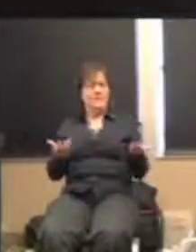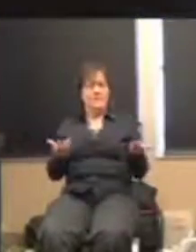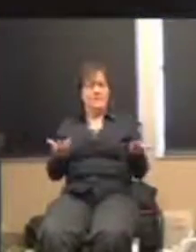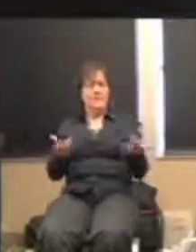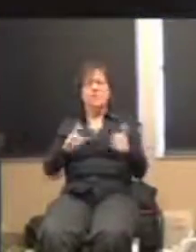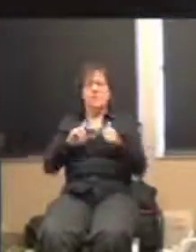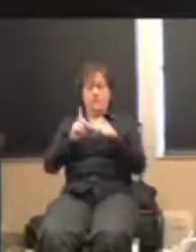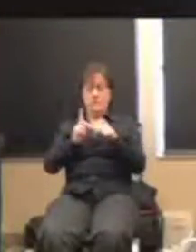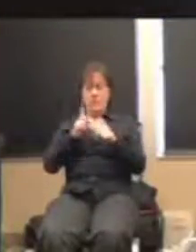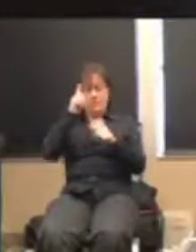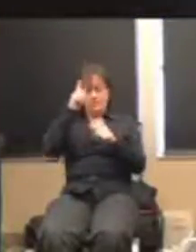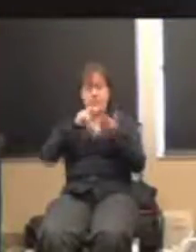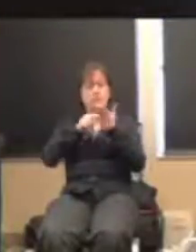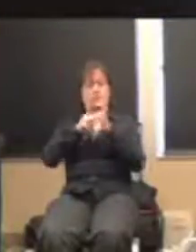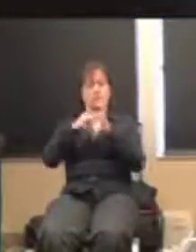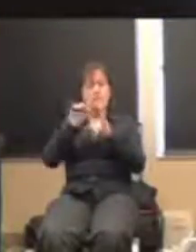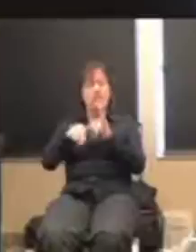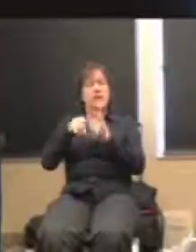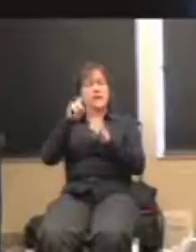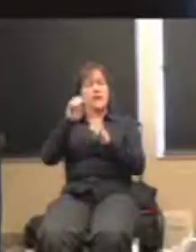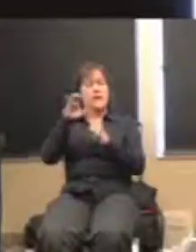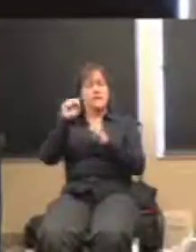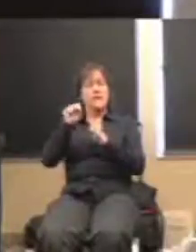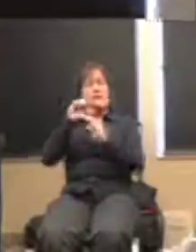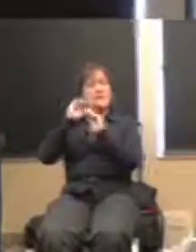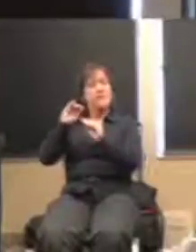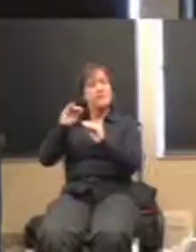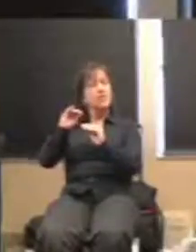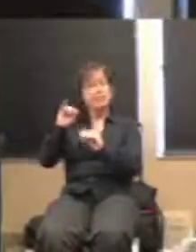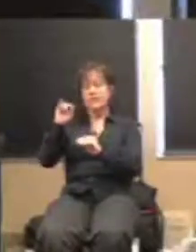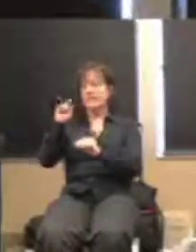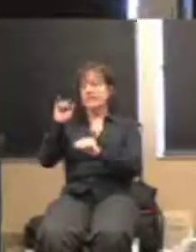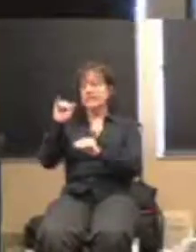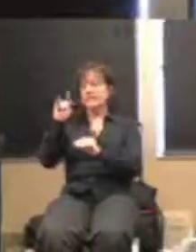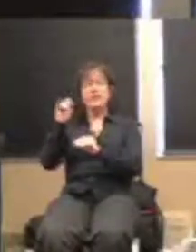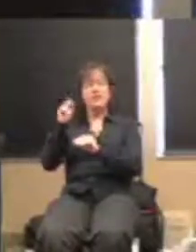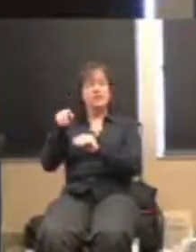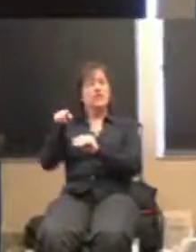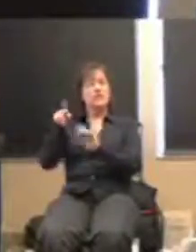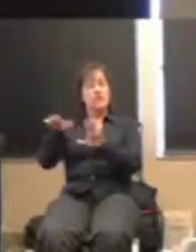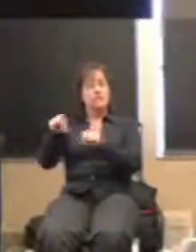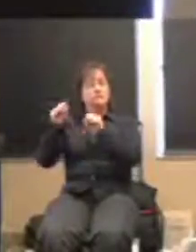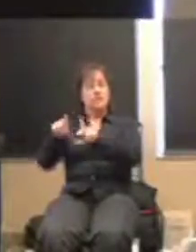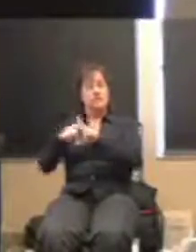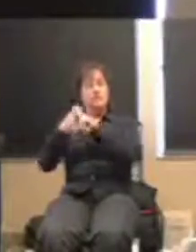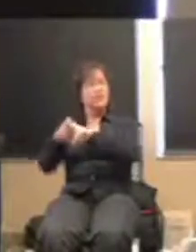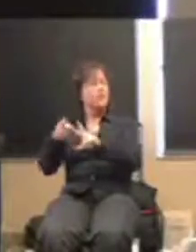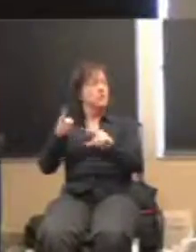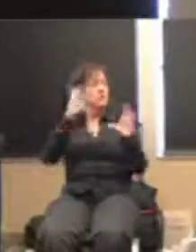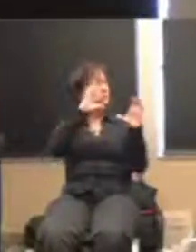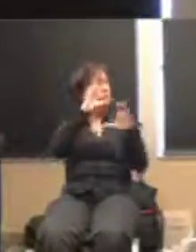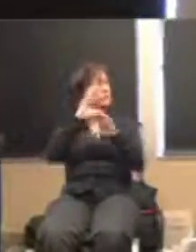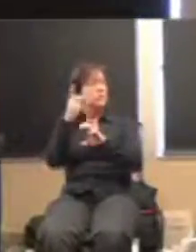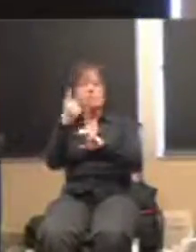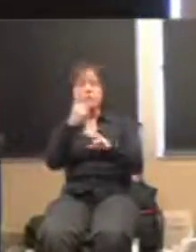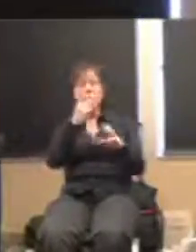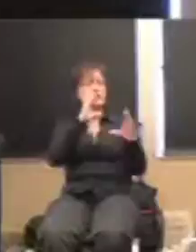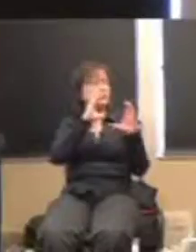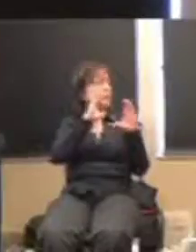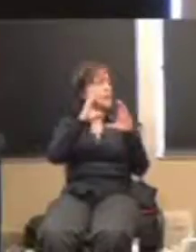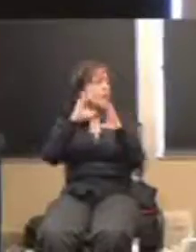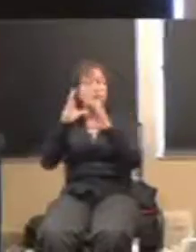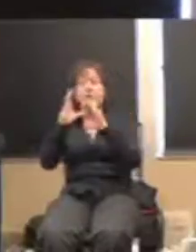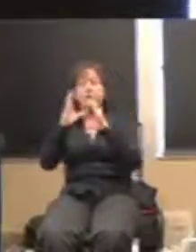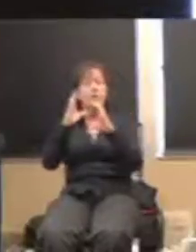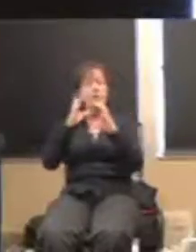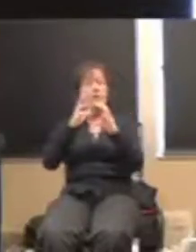purpose of PECS. It teaches initiation. It teaches a student to seek out a communication partner in the environment